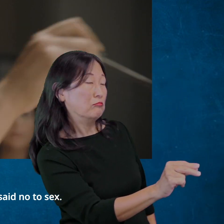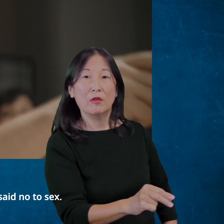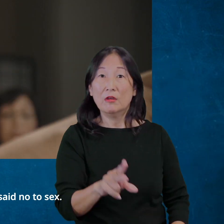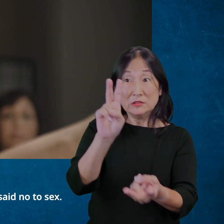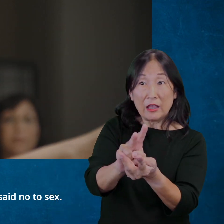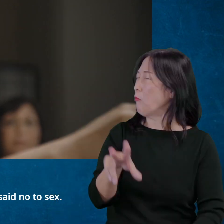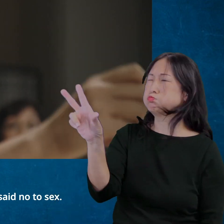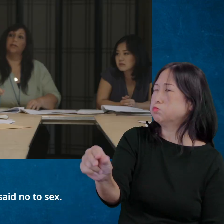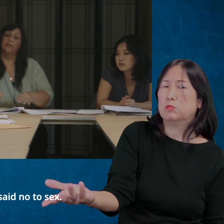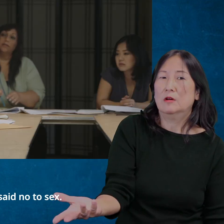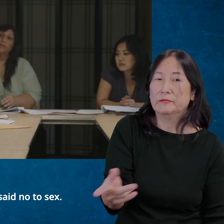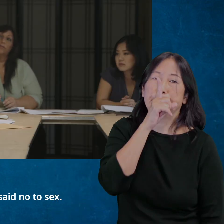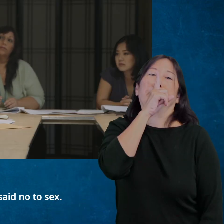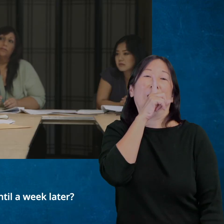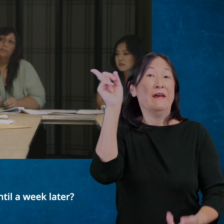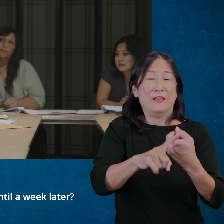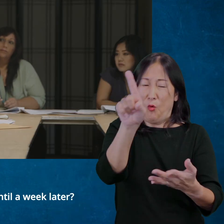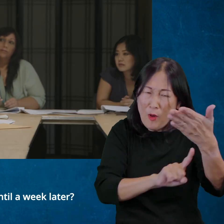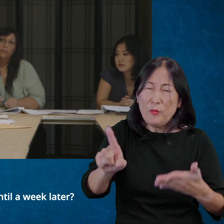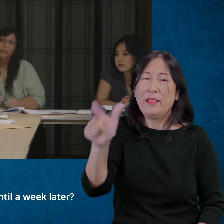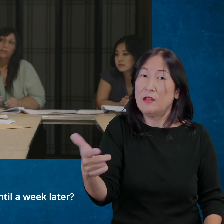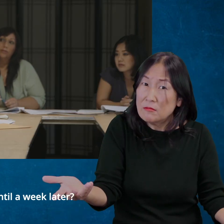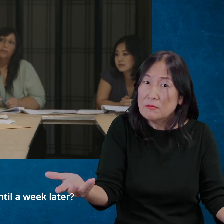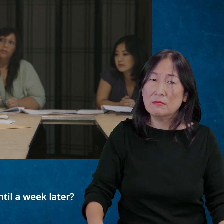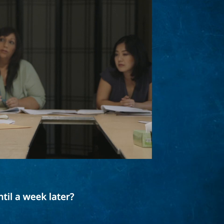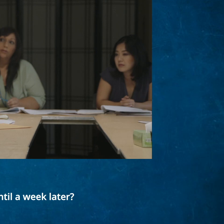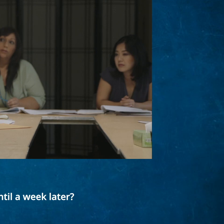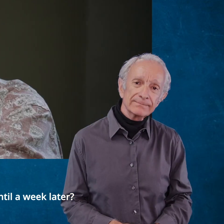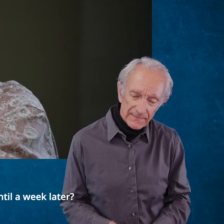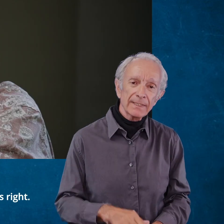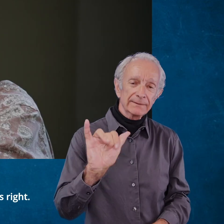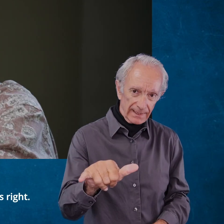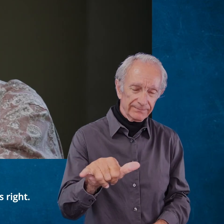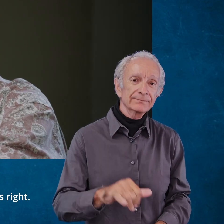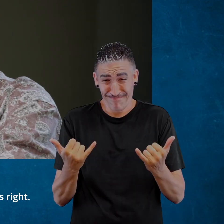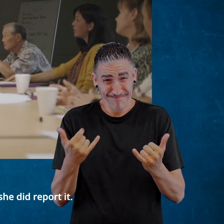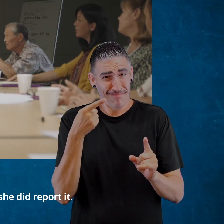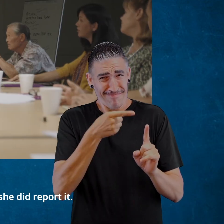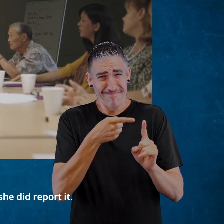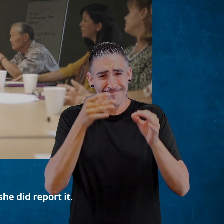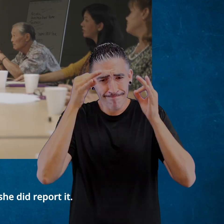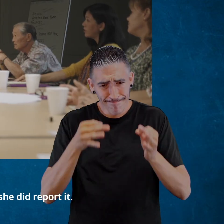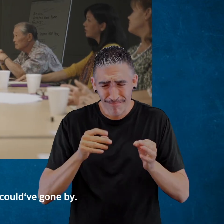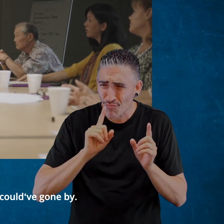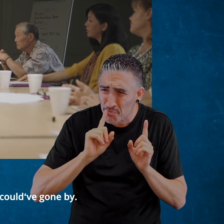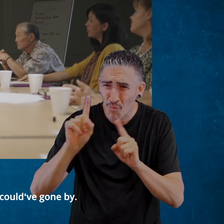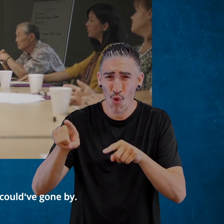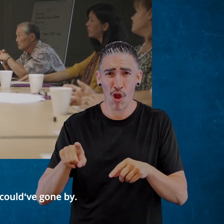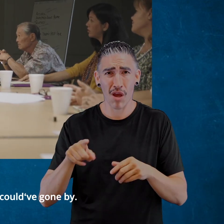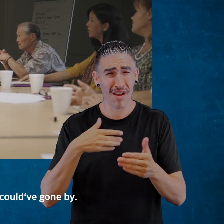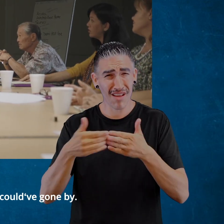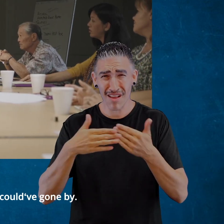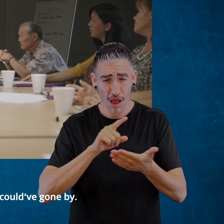said no at the door. She could have said no to sex, but she didn't until a week later. That's right. The bottom line is she did report it. A